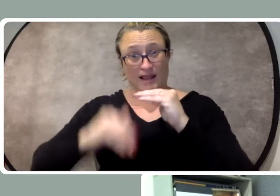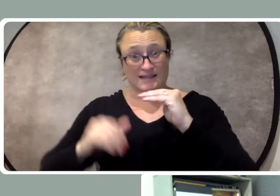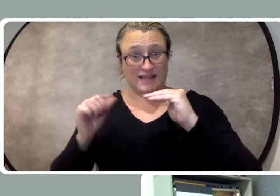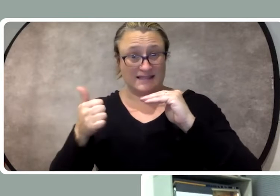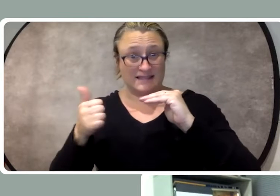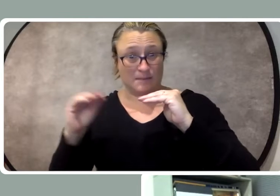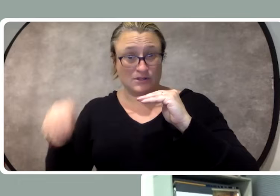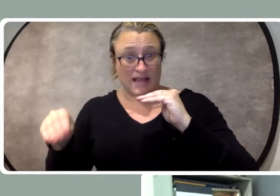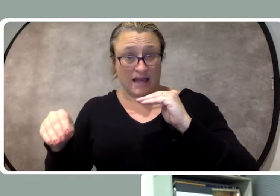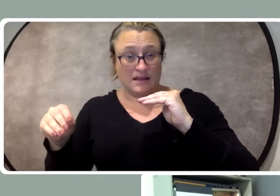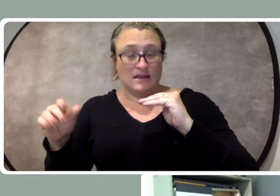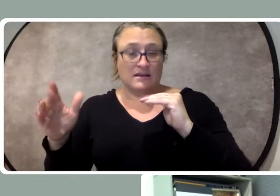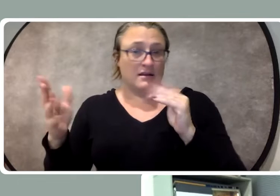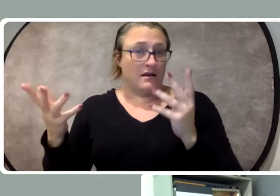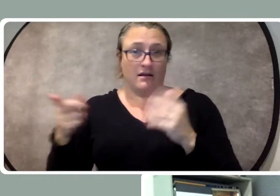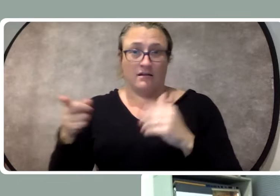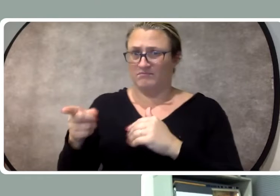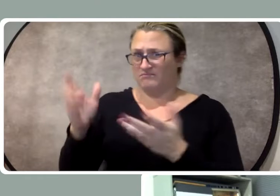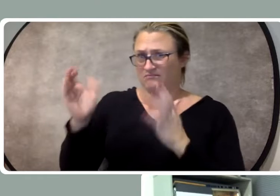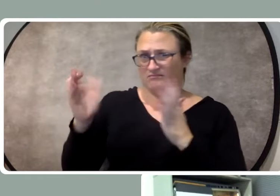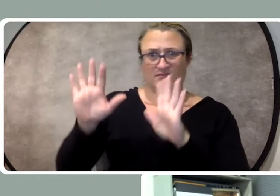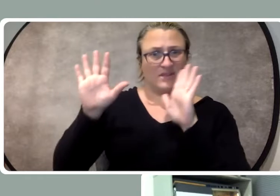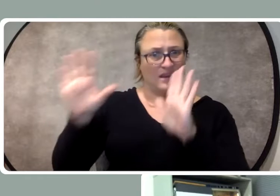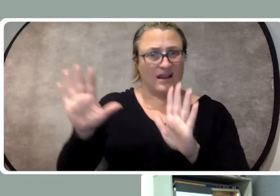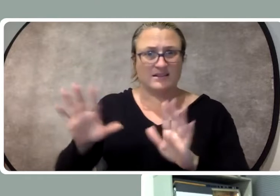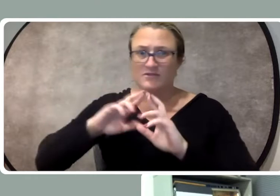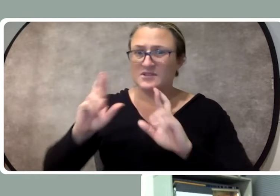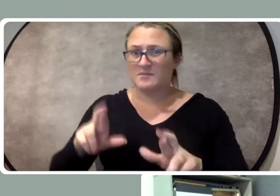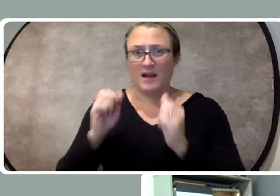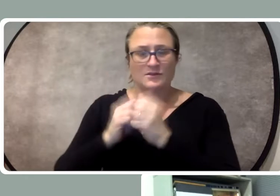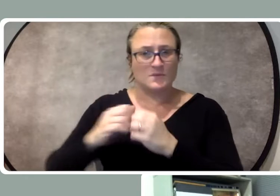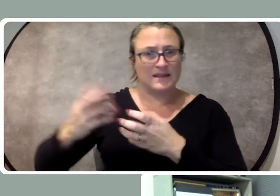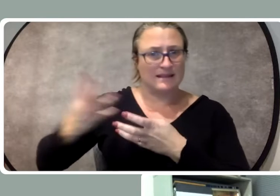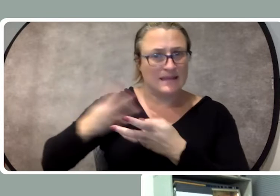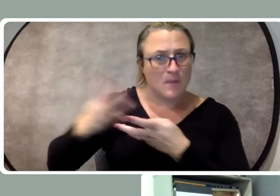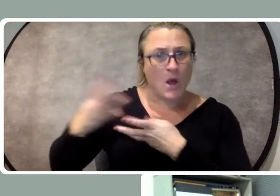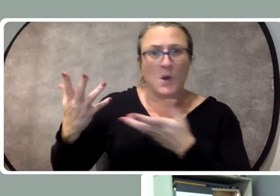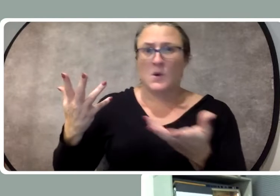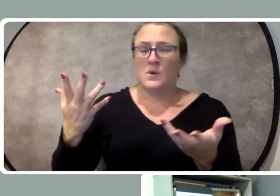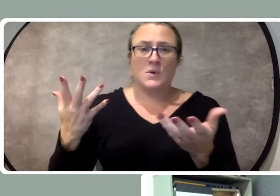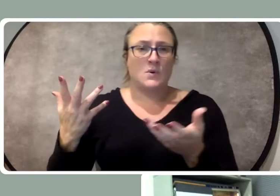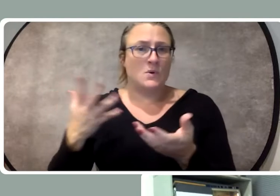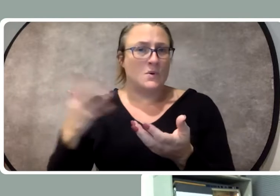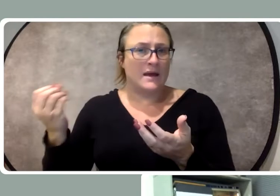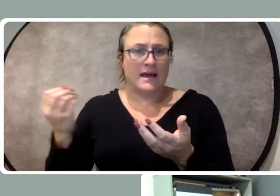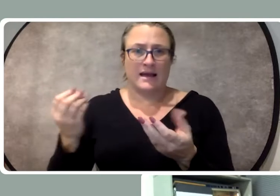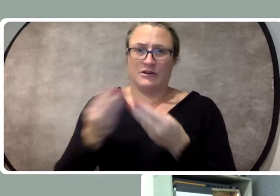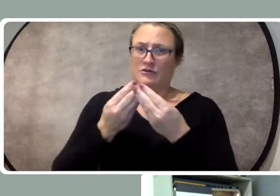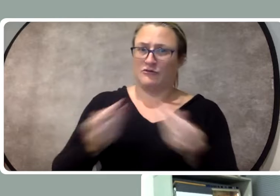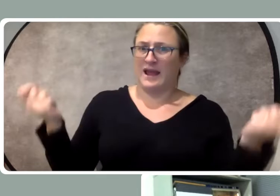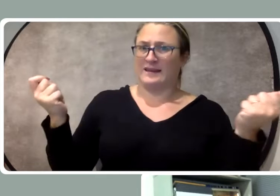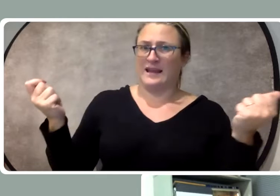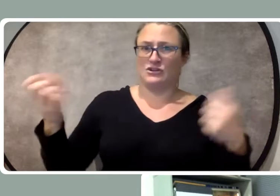have an excellent response to chemotherapy, and they have complete eradication of the